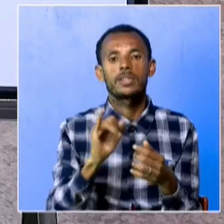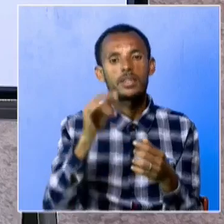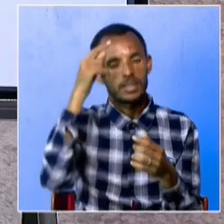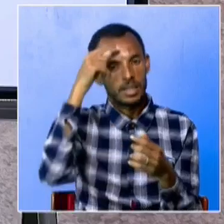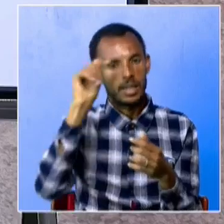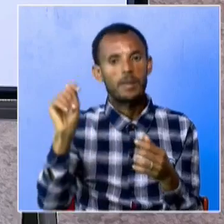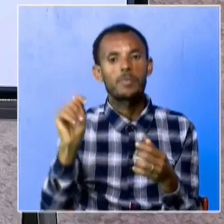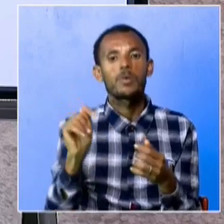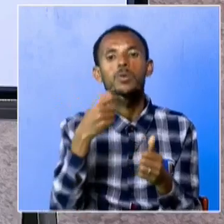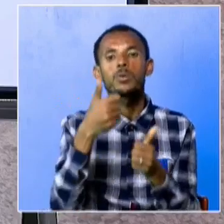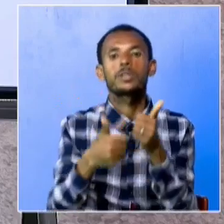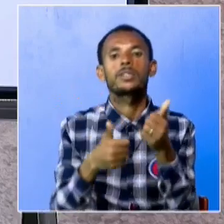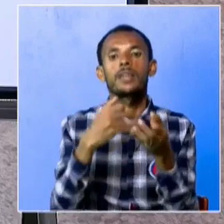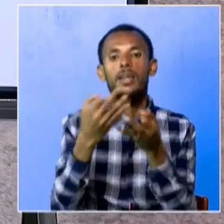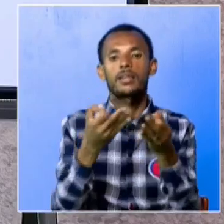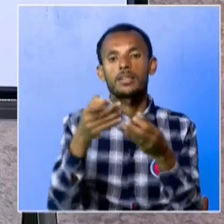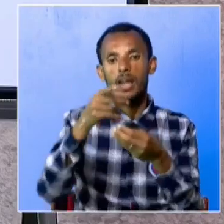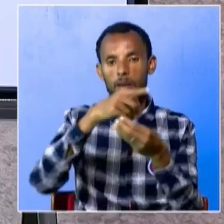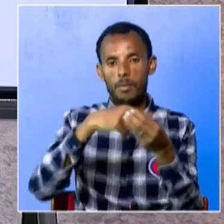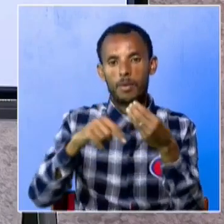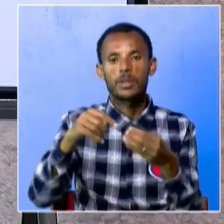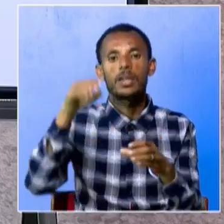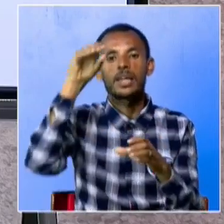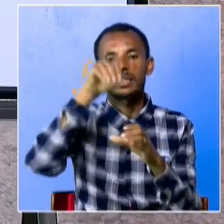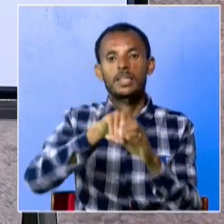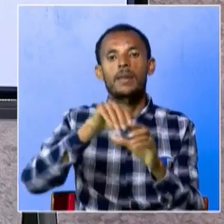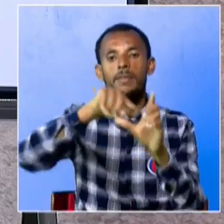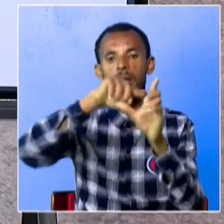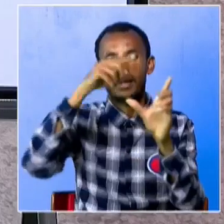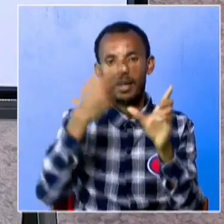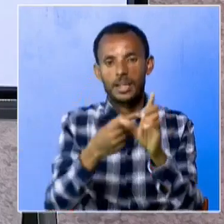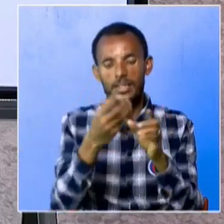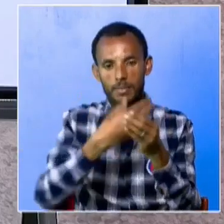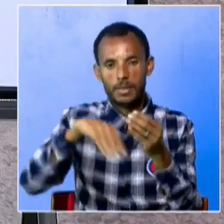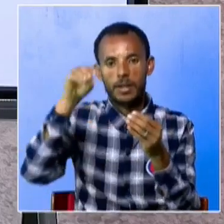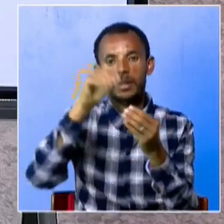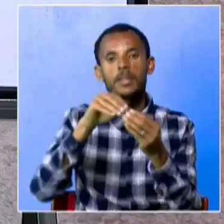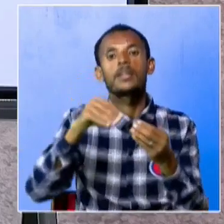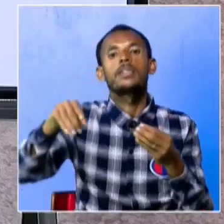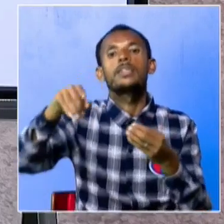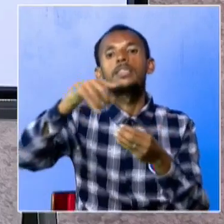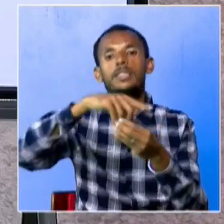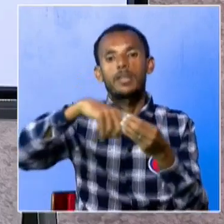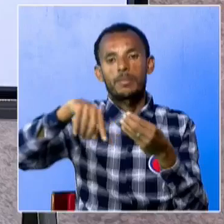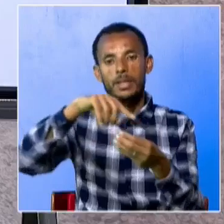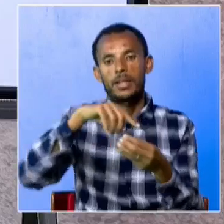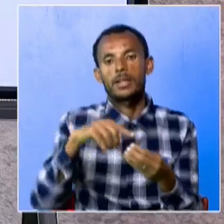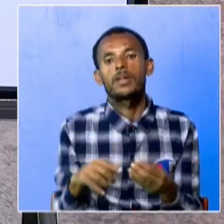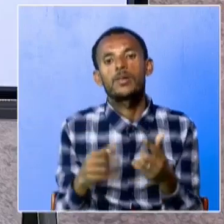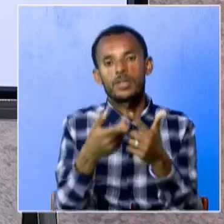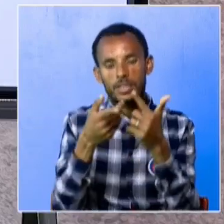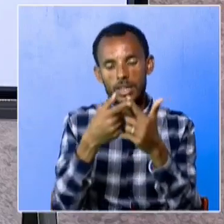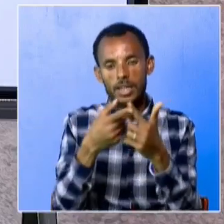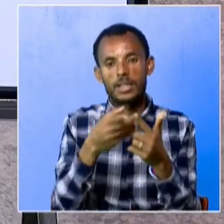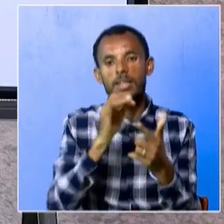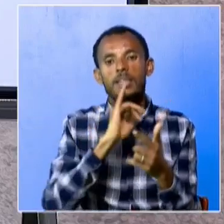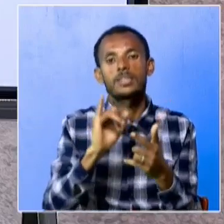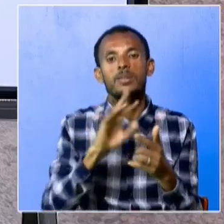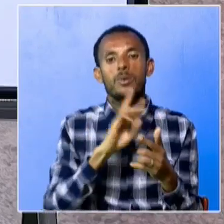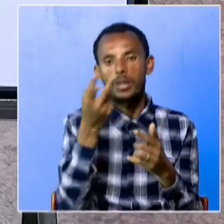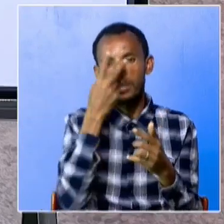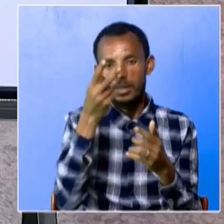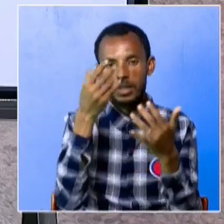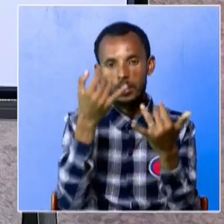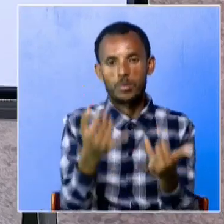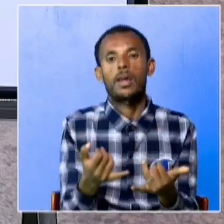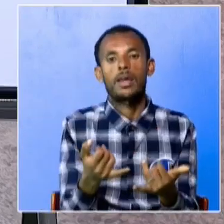theorem which deals about inscribed angle subtended by a semicircle. The second theorem that we will see today